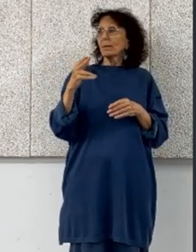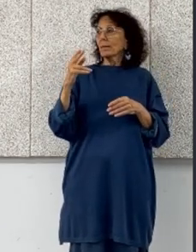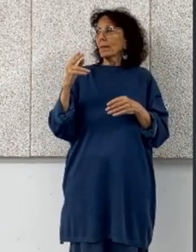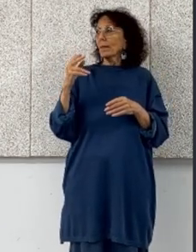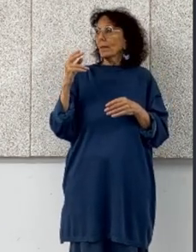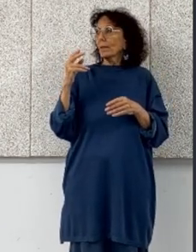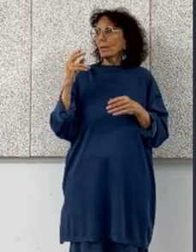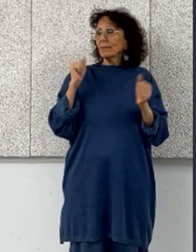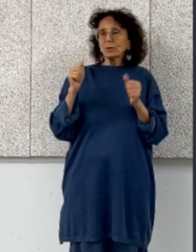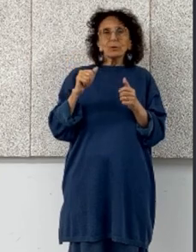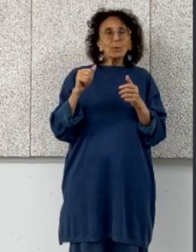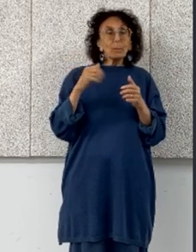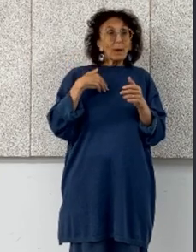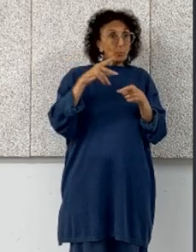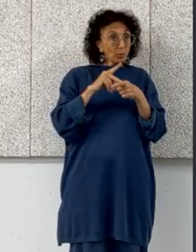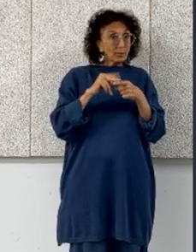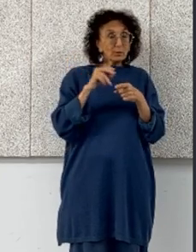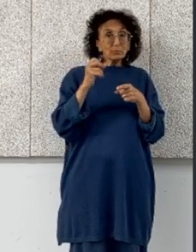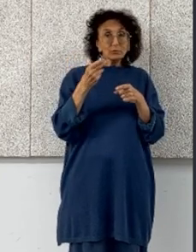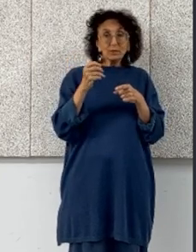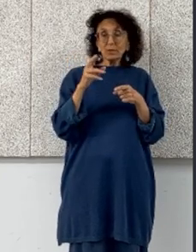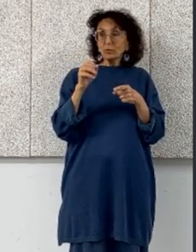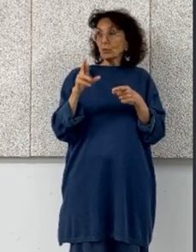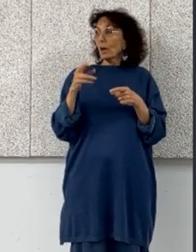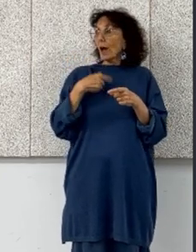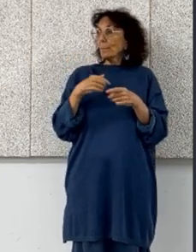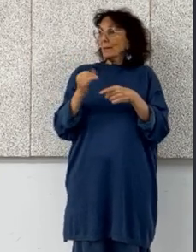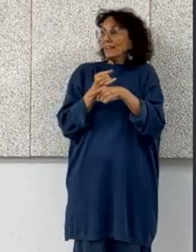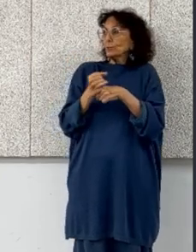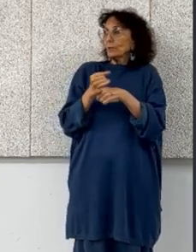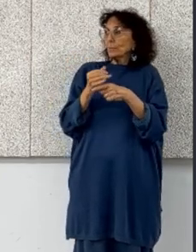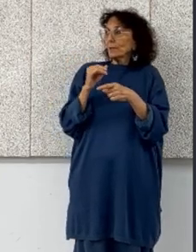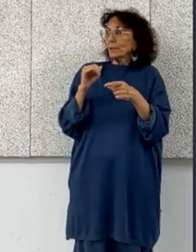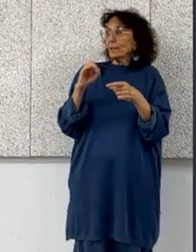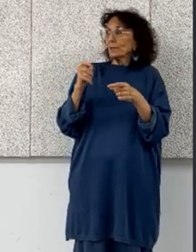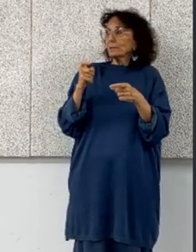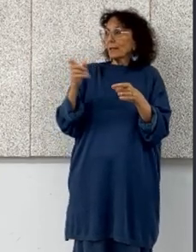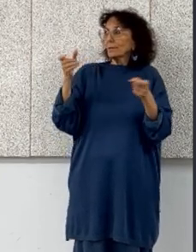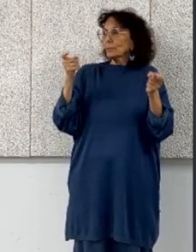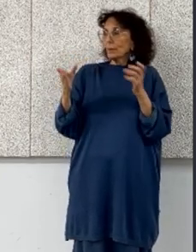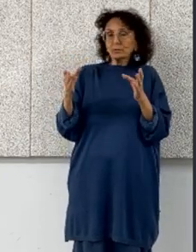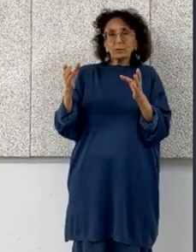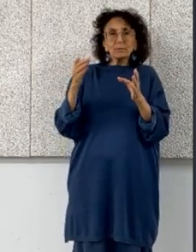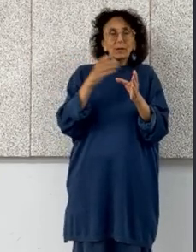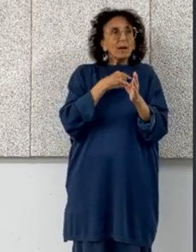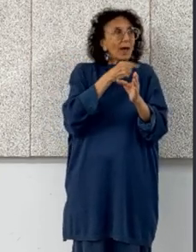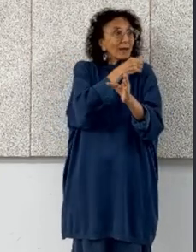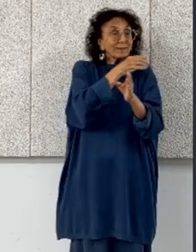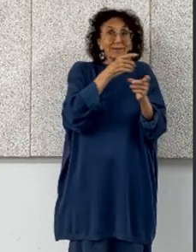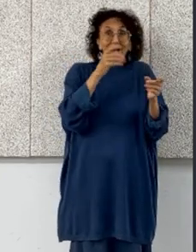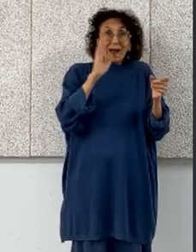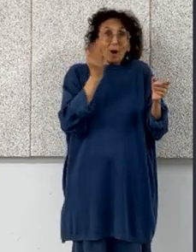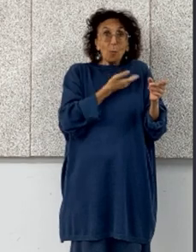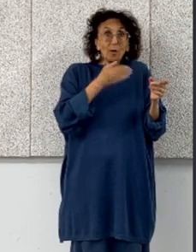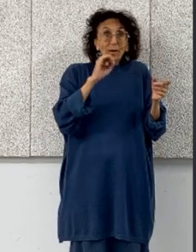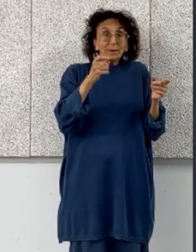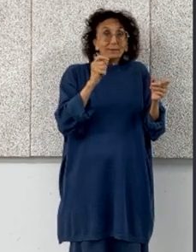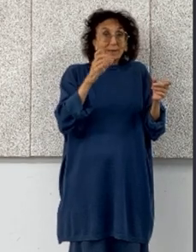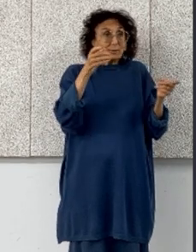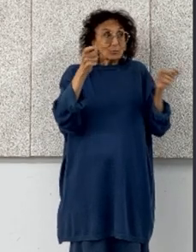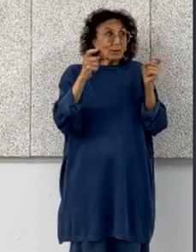pronouns. I am an interim executive director. I'm taking over from a long-serving executive director